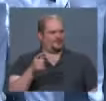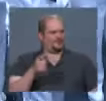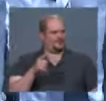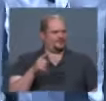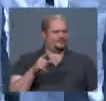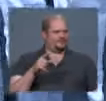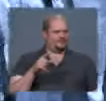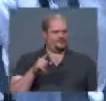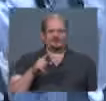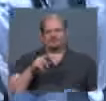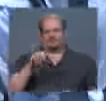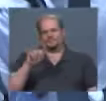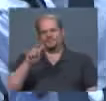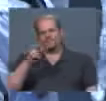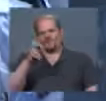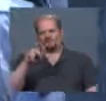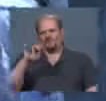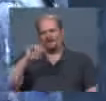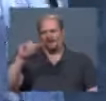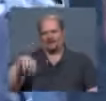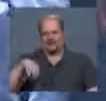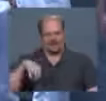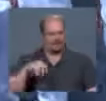Ensign Brandon Alcorn from Avon, Indiana.